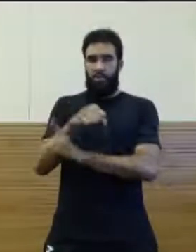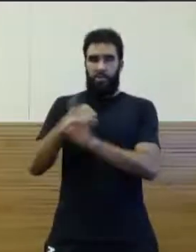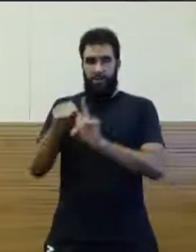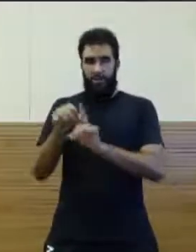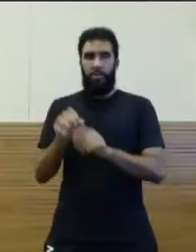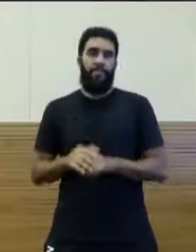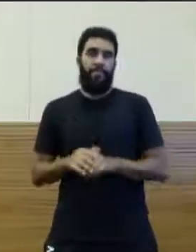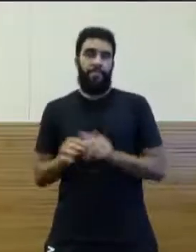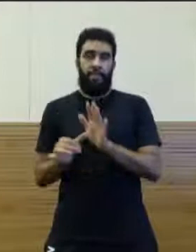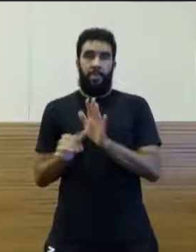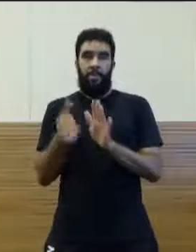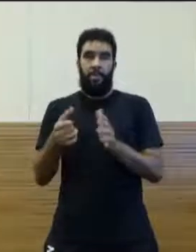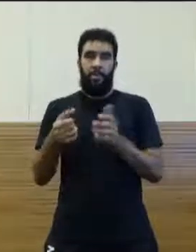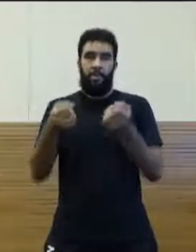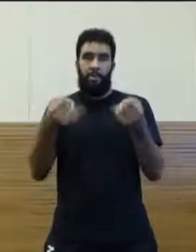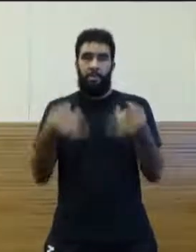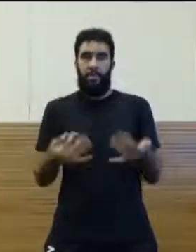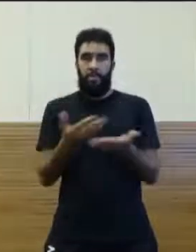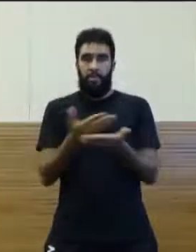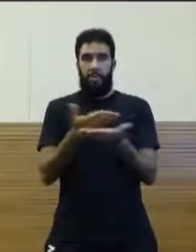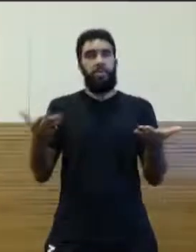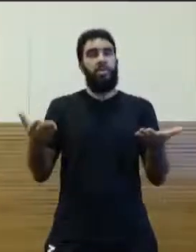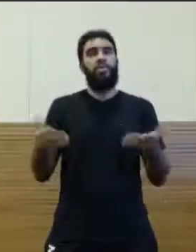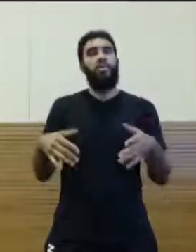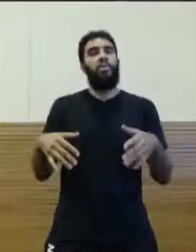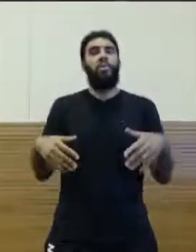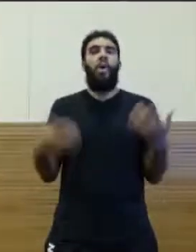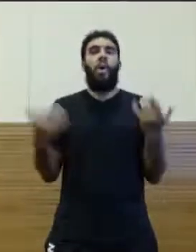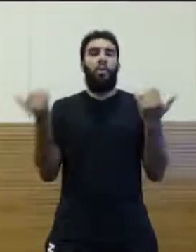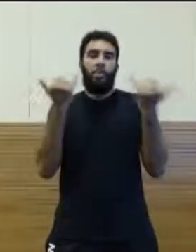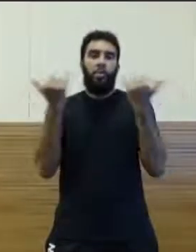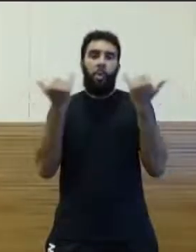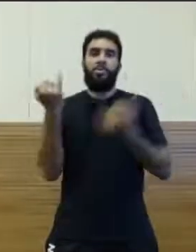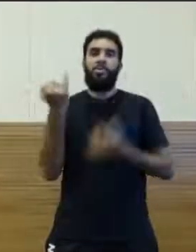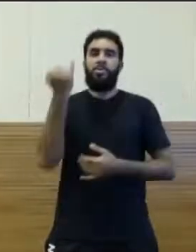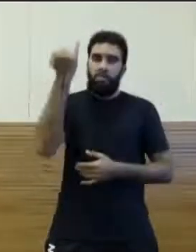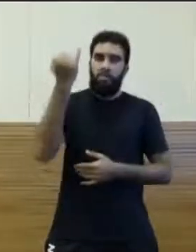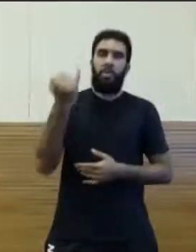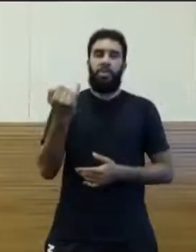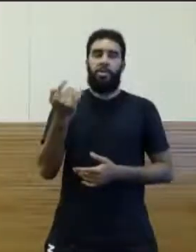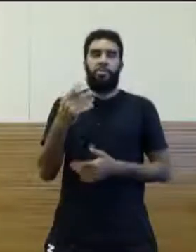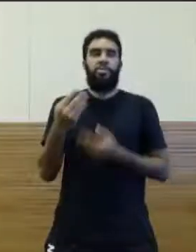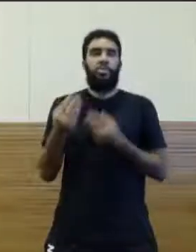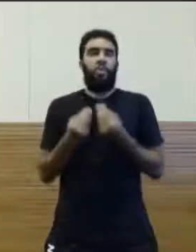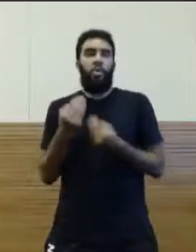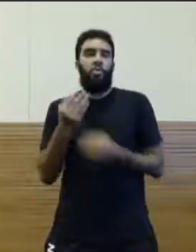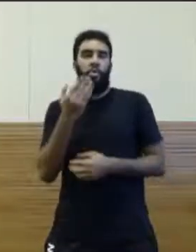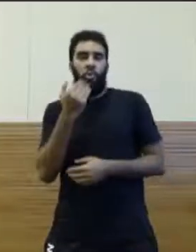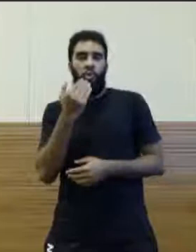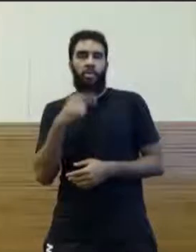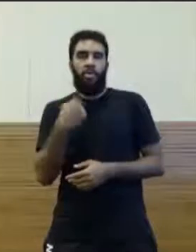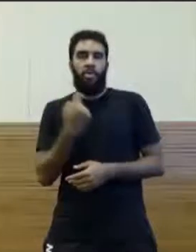Protection. Firstly, I'd like to talk a little bit about what is this important data